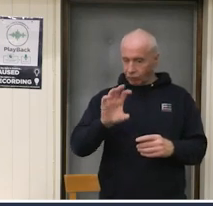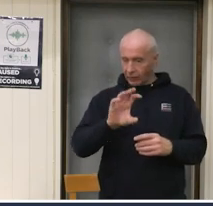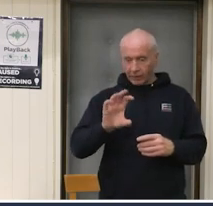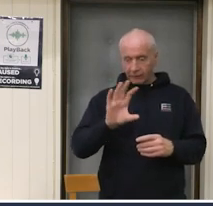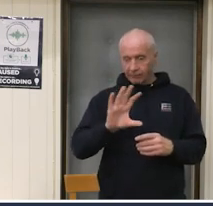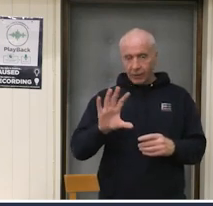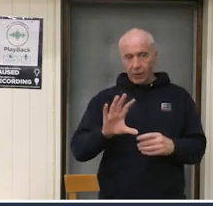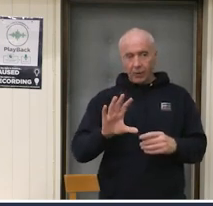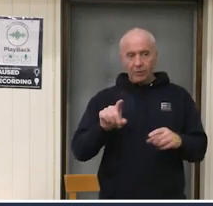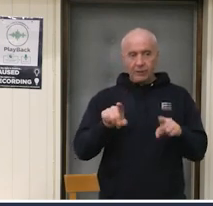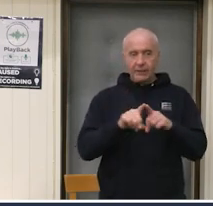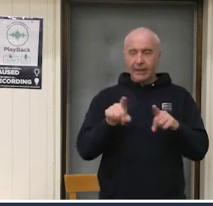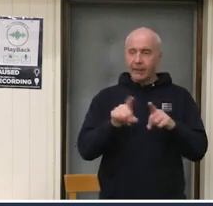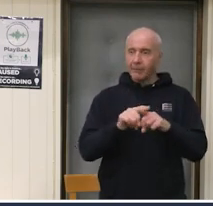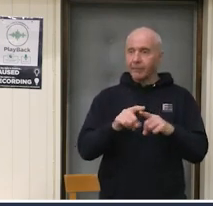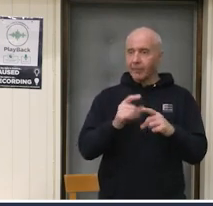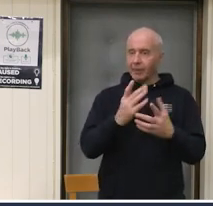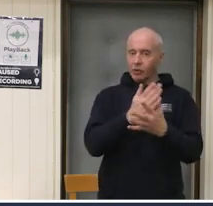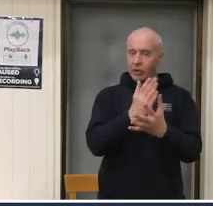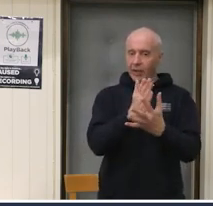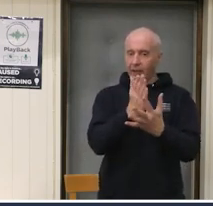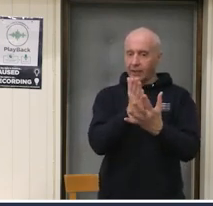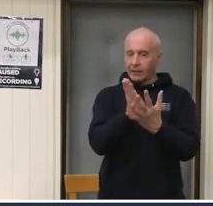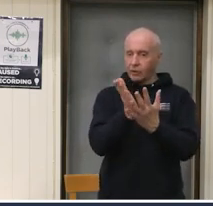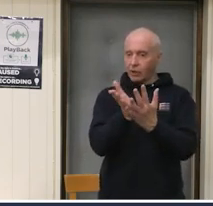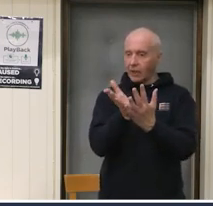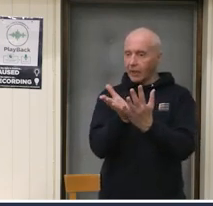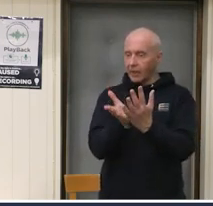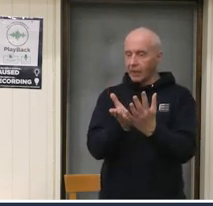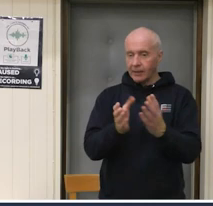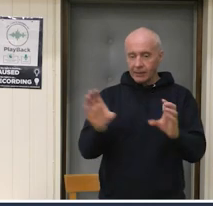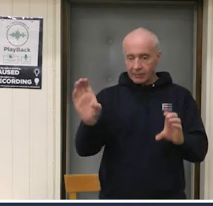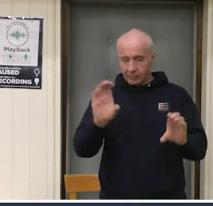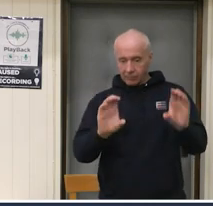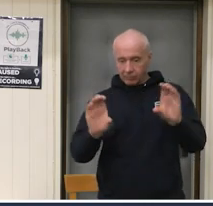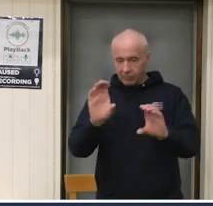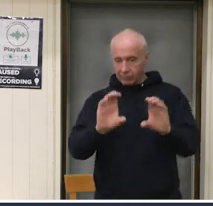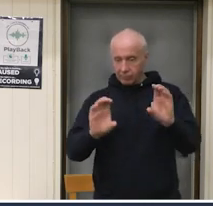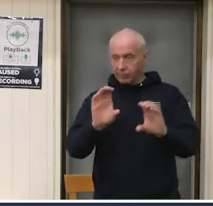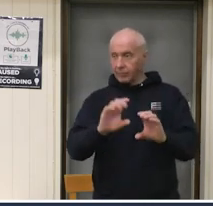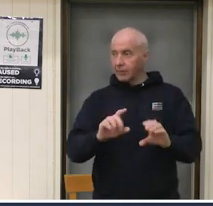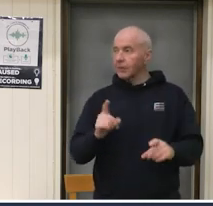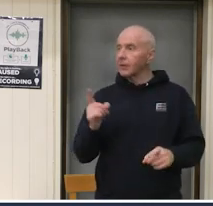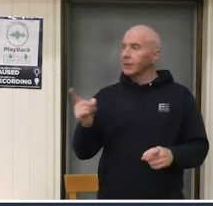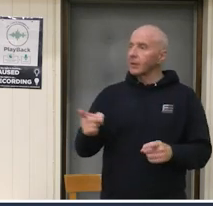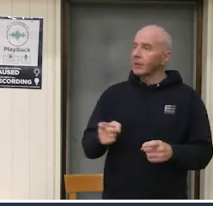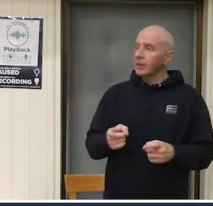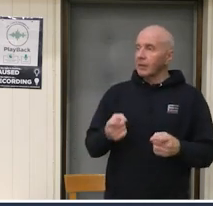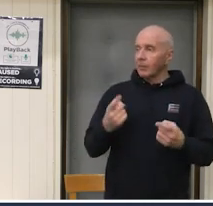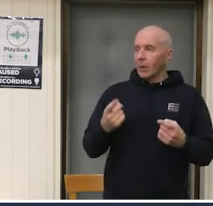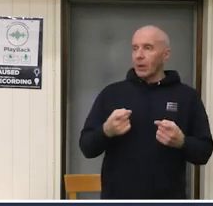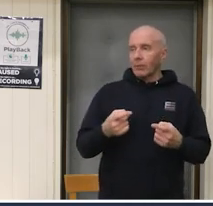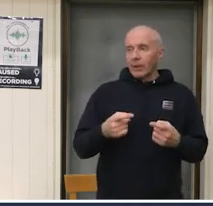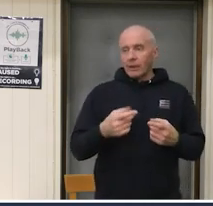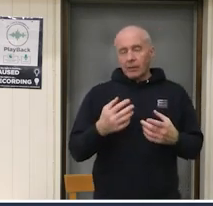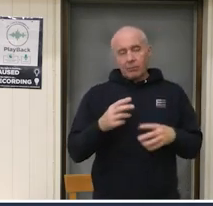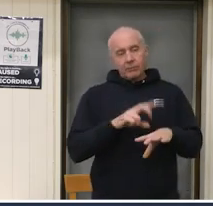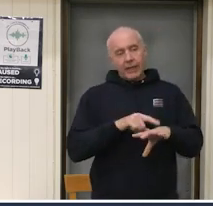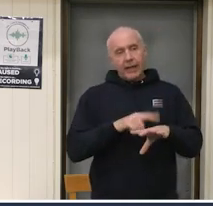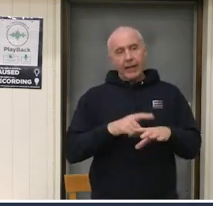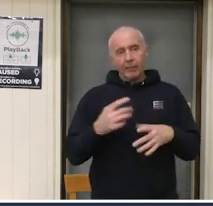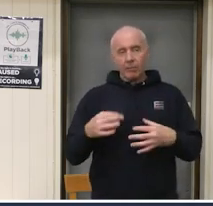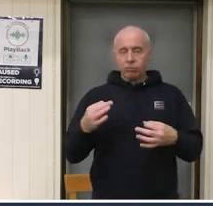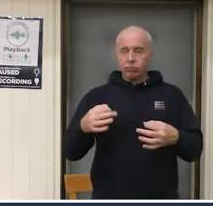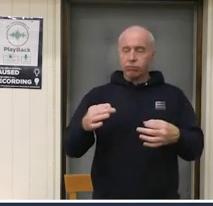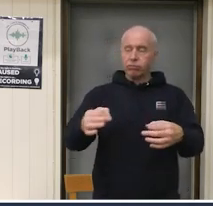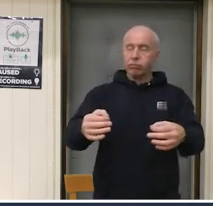like a Terry's chocolate orange, and lots of different countries are contributing. That's bad because it takes ages, as I've just said, but it's good because